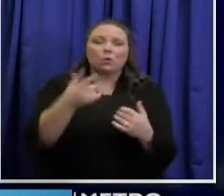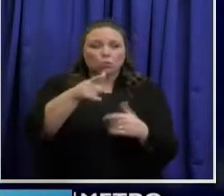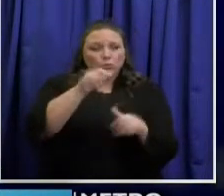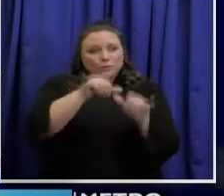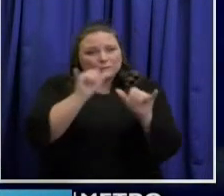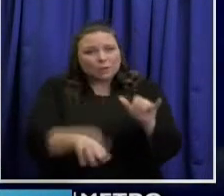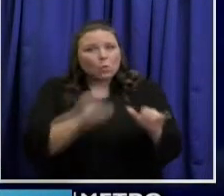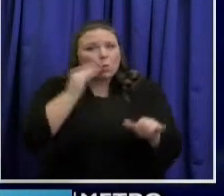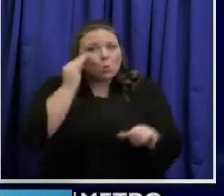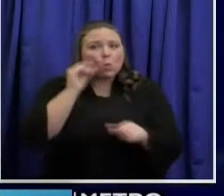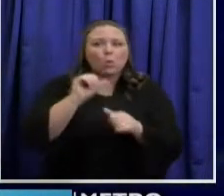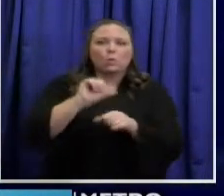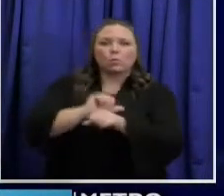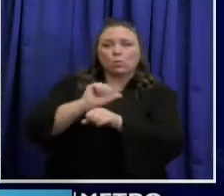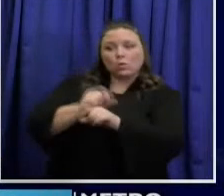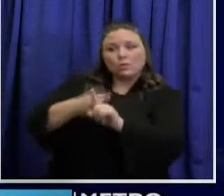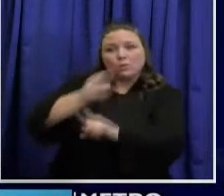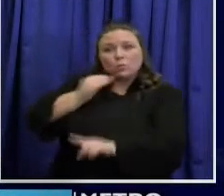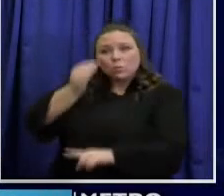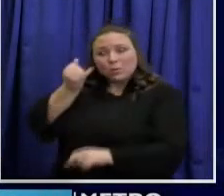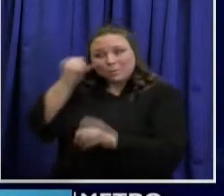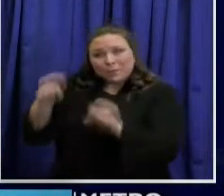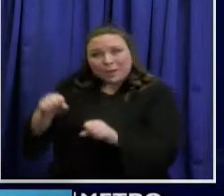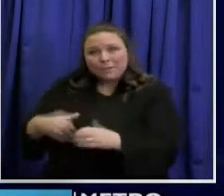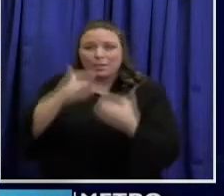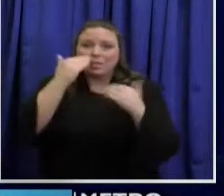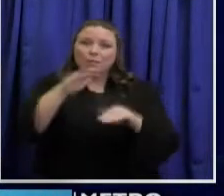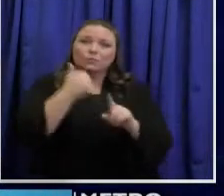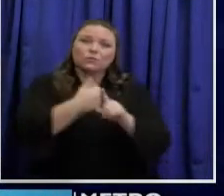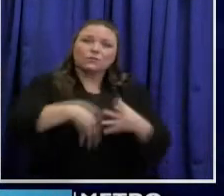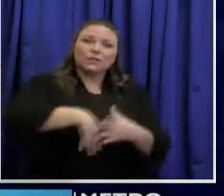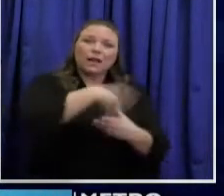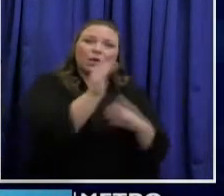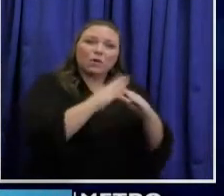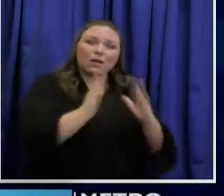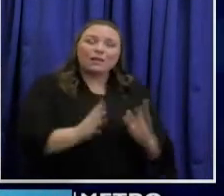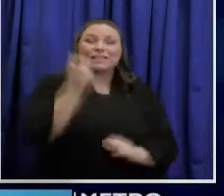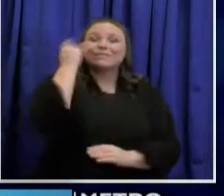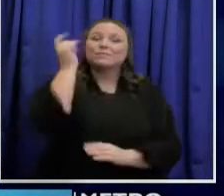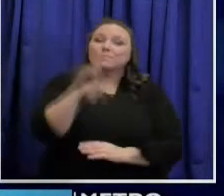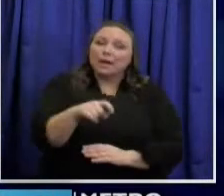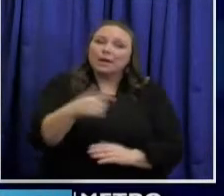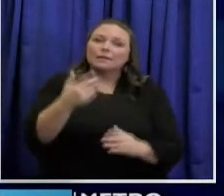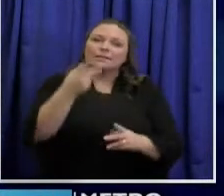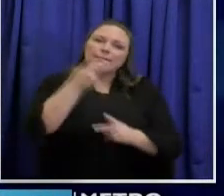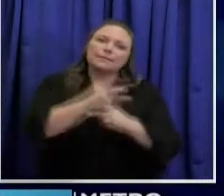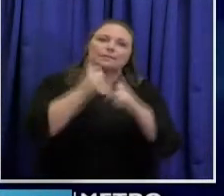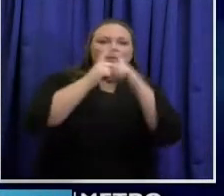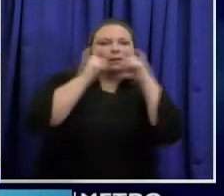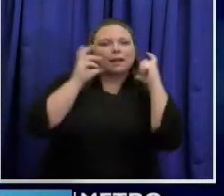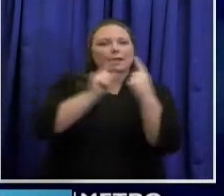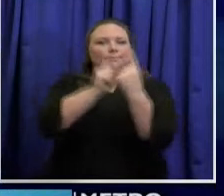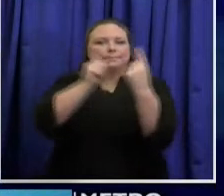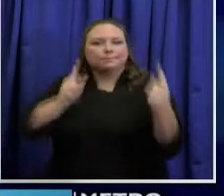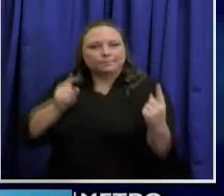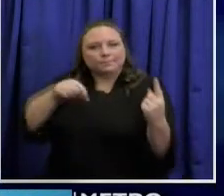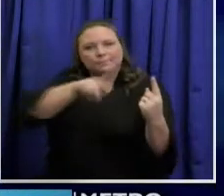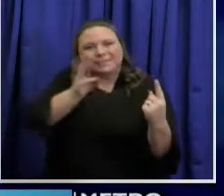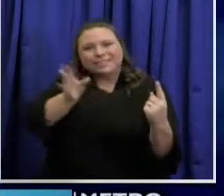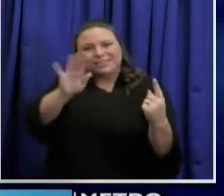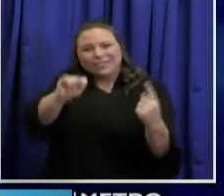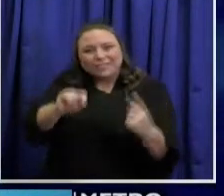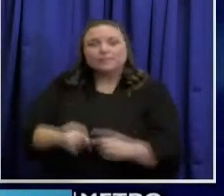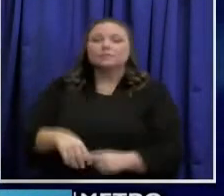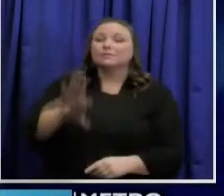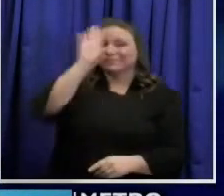work remotely if you can, limit your trips out. And if you have to go out, wear your mask and keep your distance.